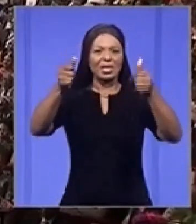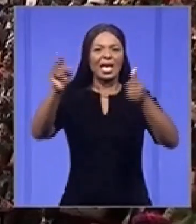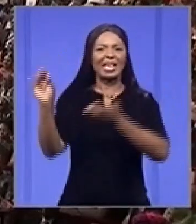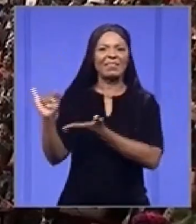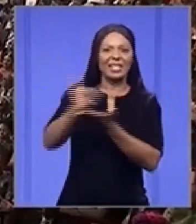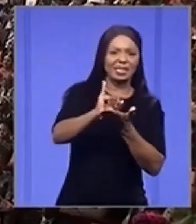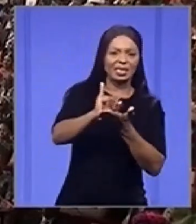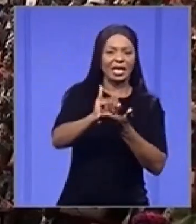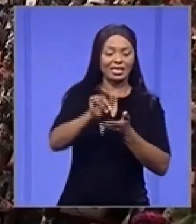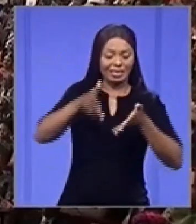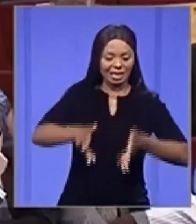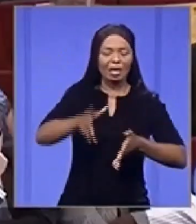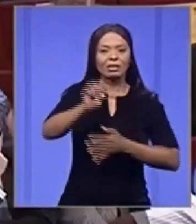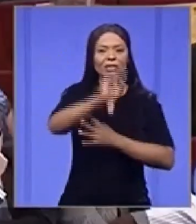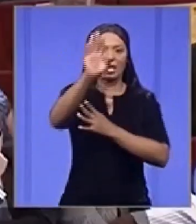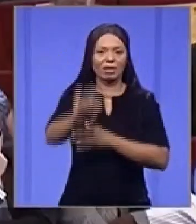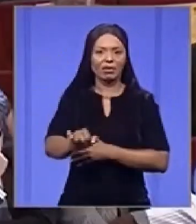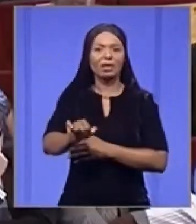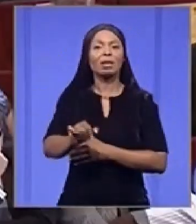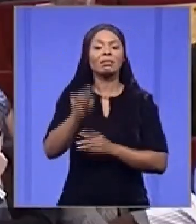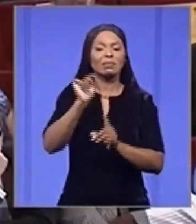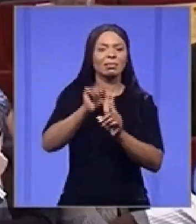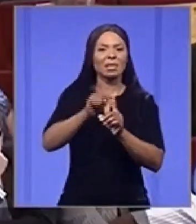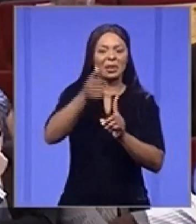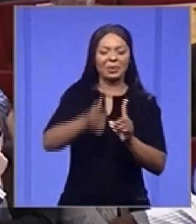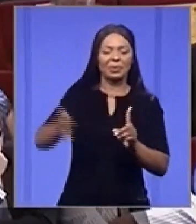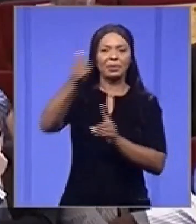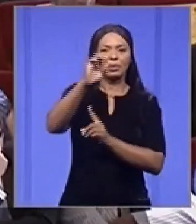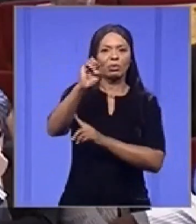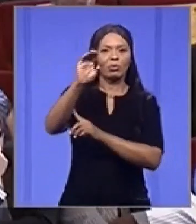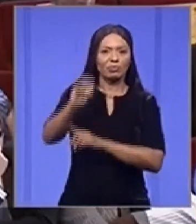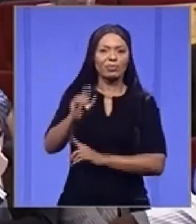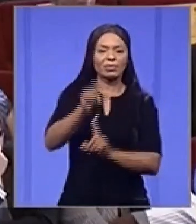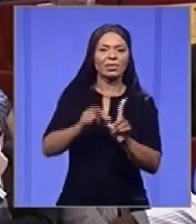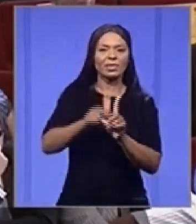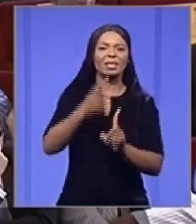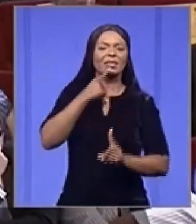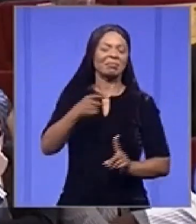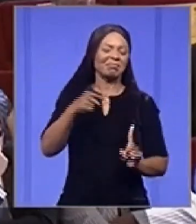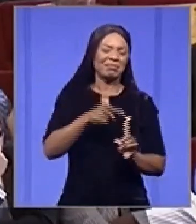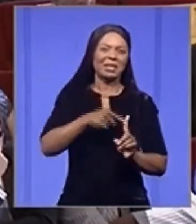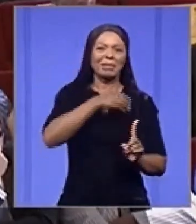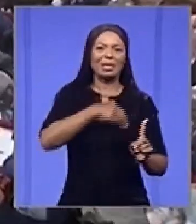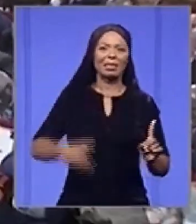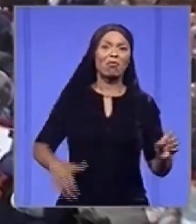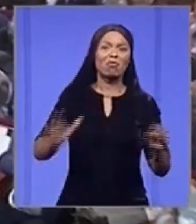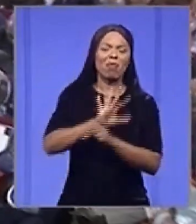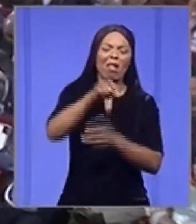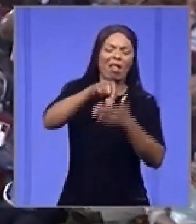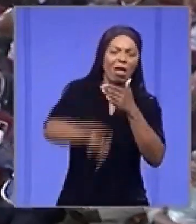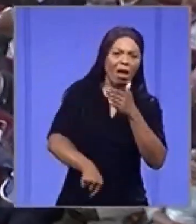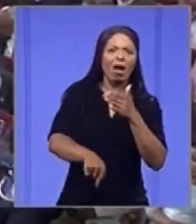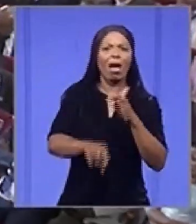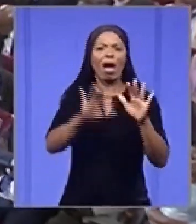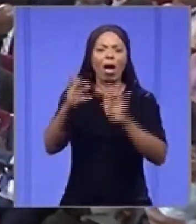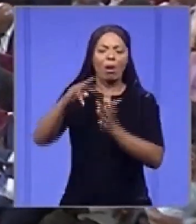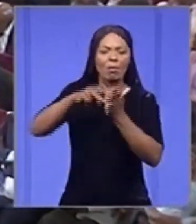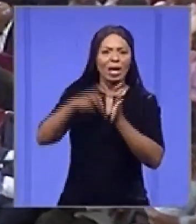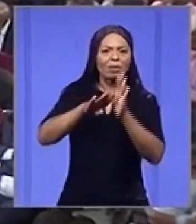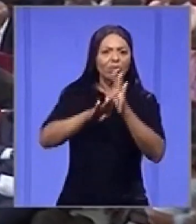Borwa. Motlhankela khuduthamaga Zinhle Chikwe a re mopresidente ga a tlhagisa ka botlalo dikgato tse di tsewang tsa go